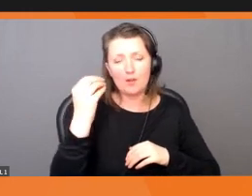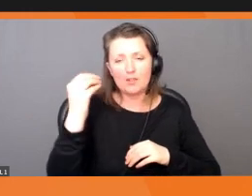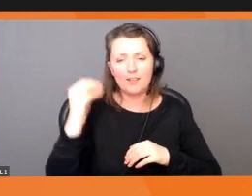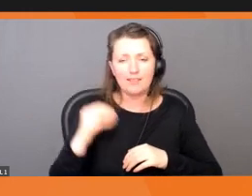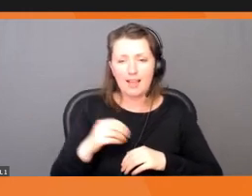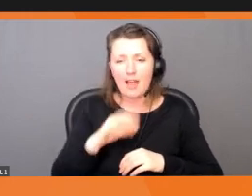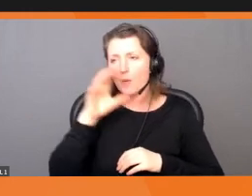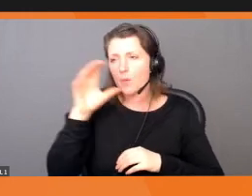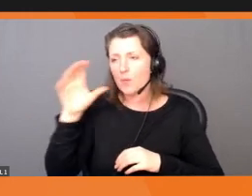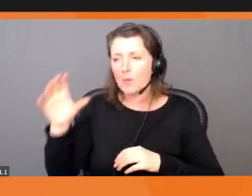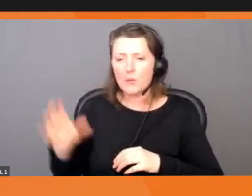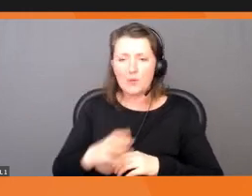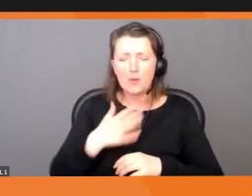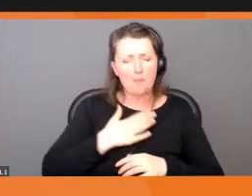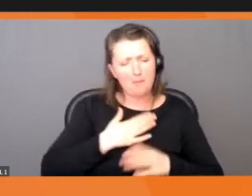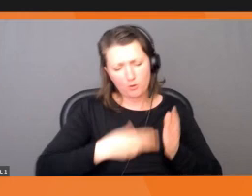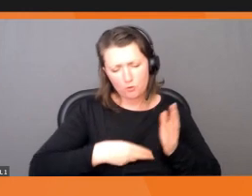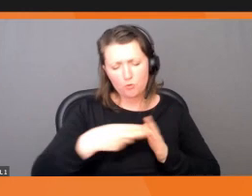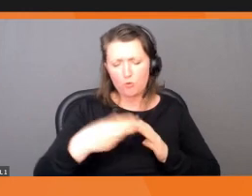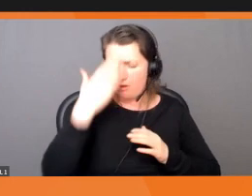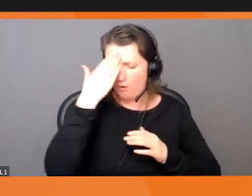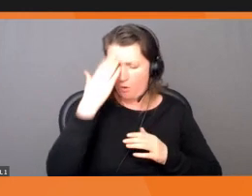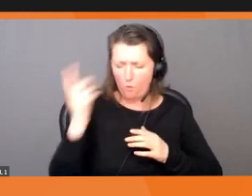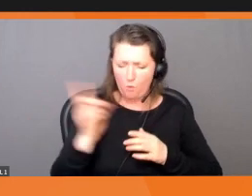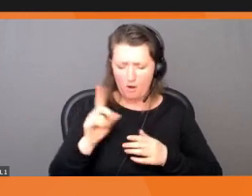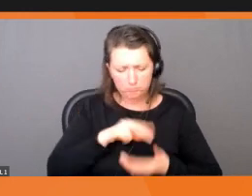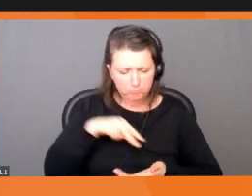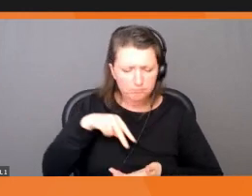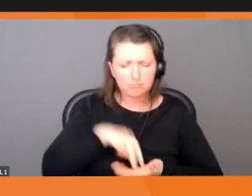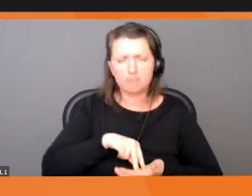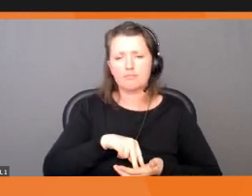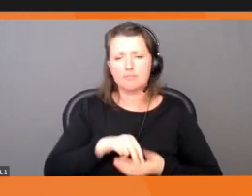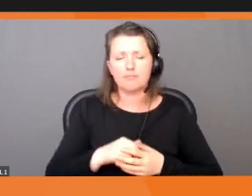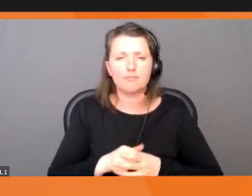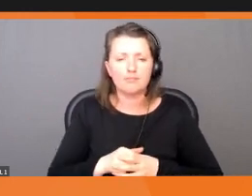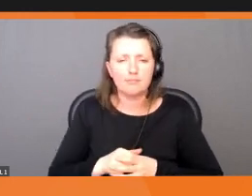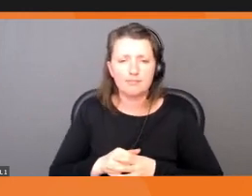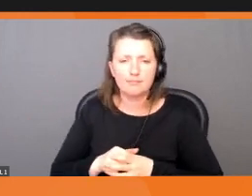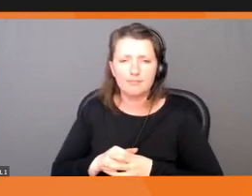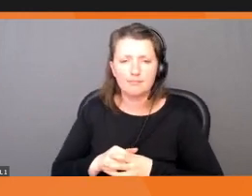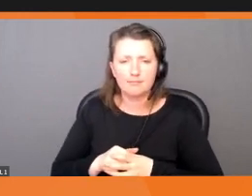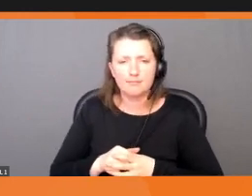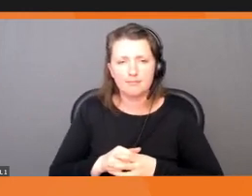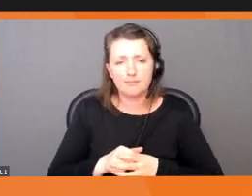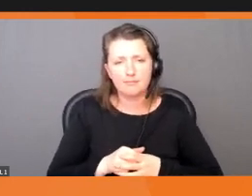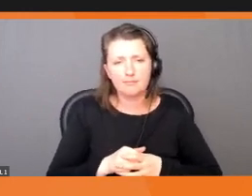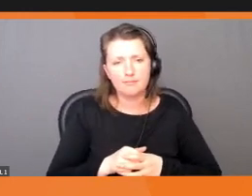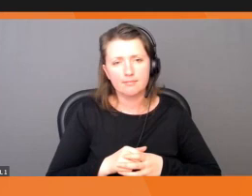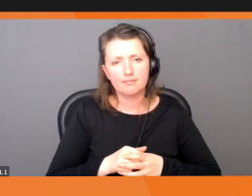I got my crew, but truth is what I want. Realigned and on point, power to the